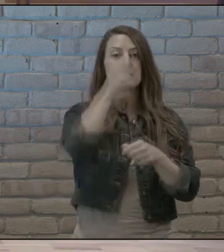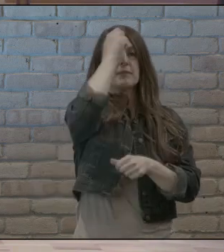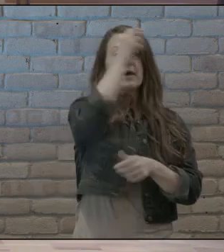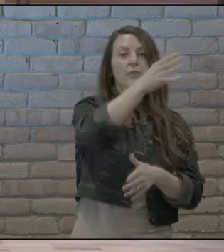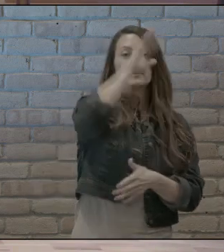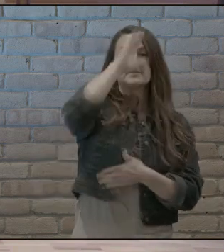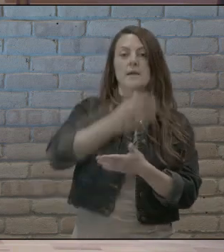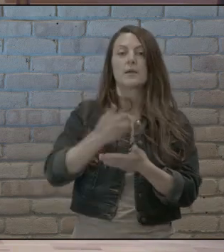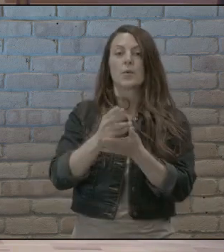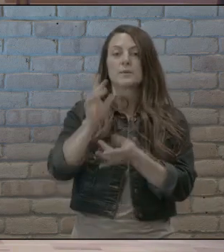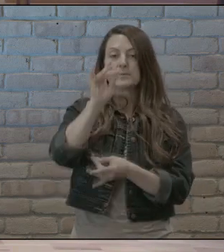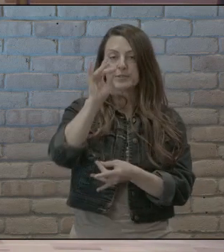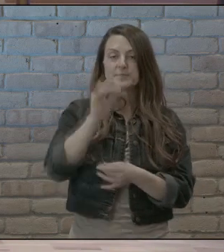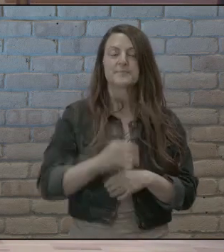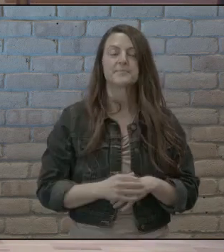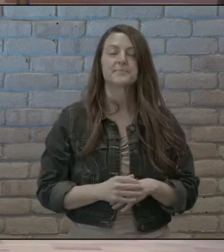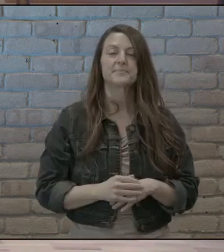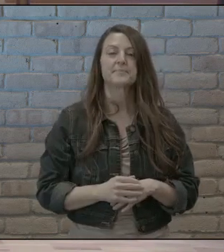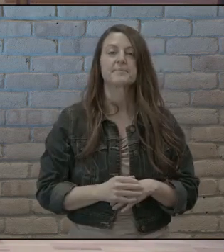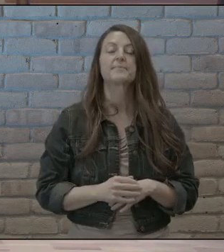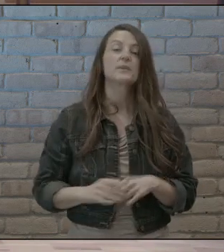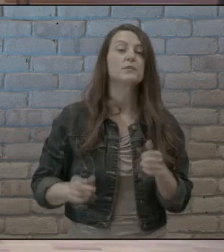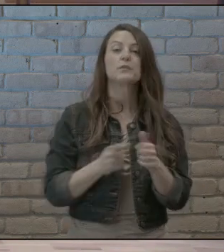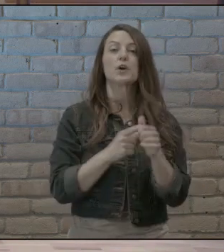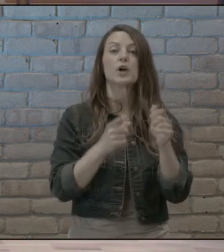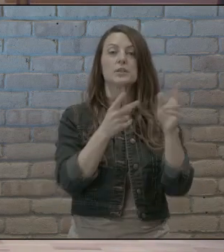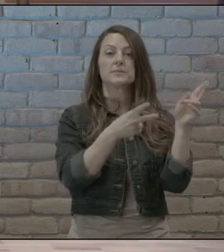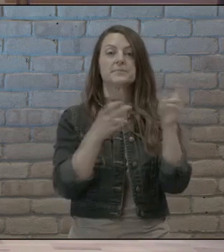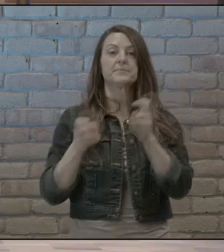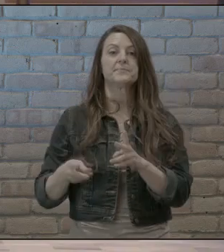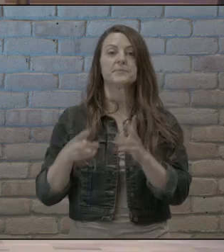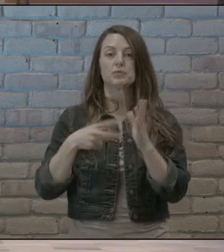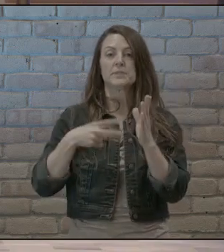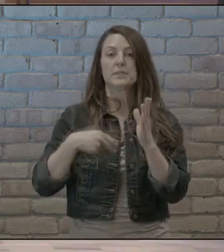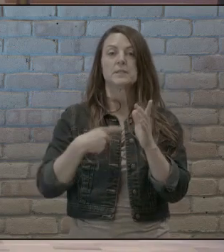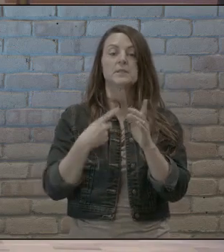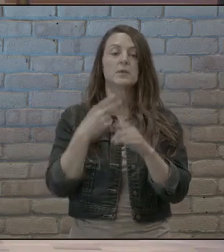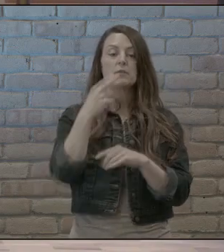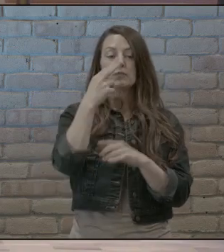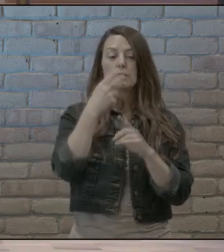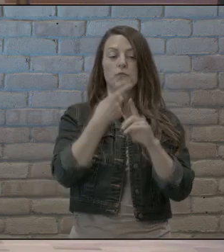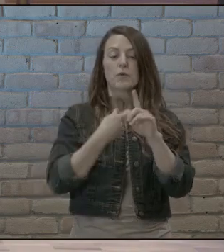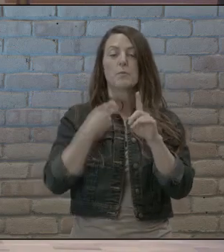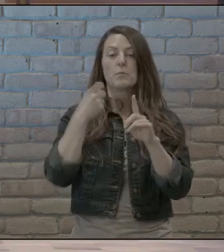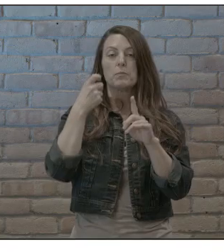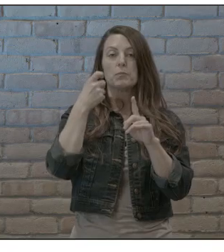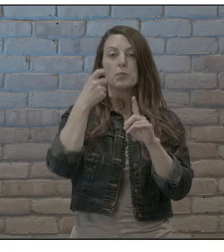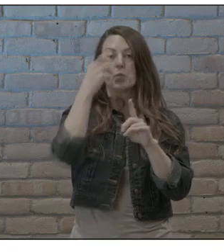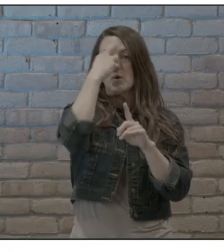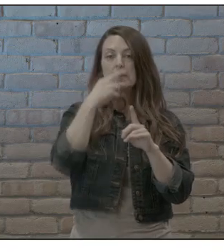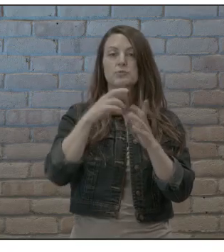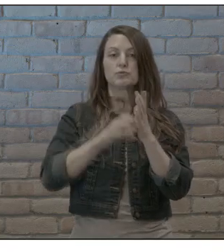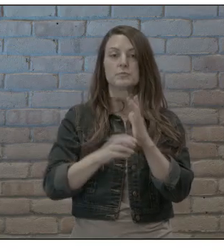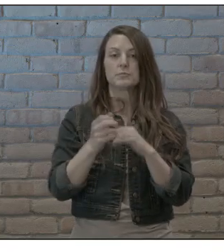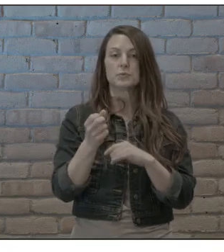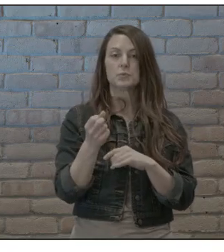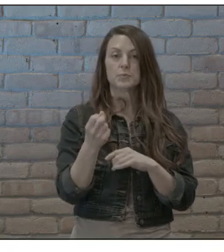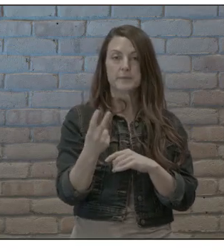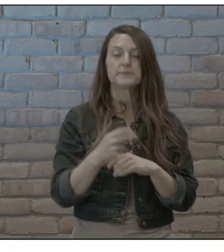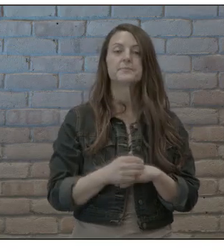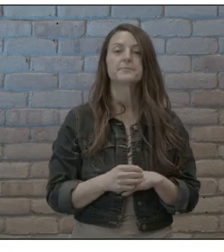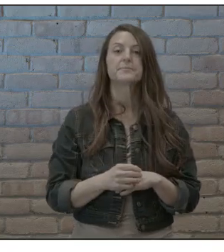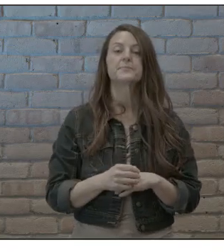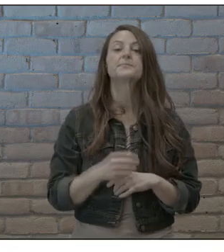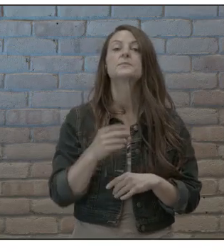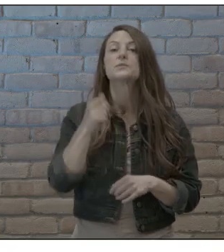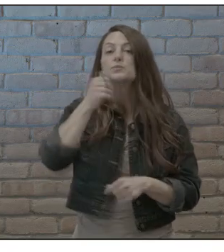of the Son, and of the Holy Spirit. Our first reading today comes from Romans chapter 12. And so, dear brothers and sisters,